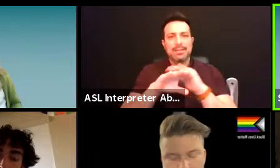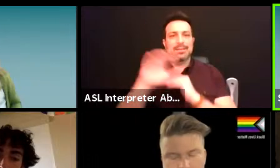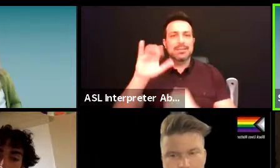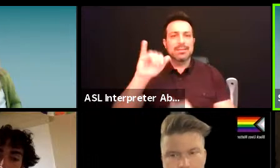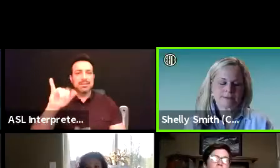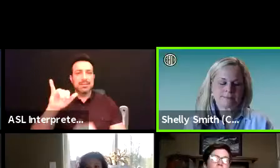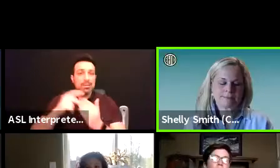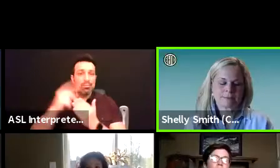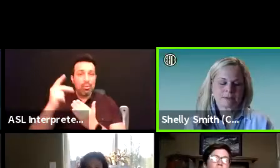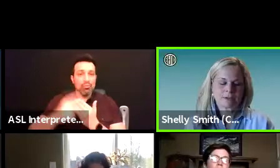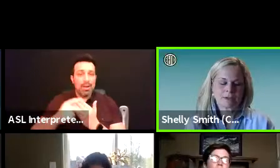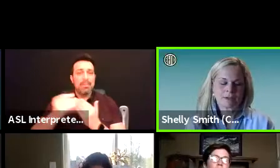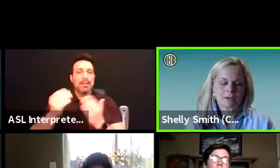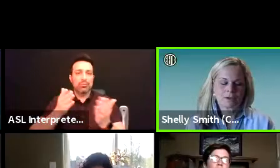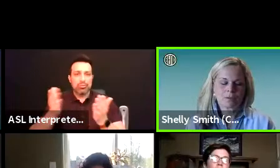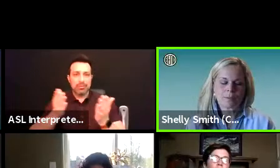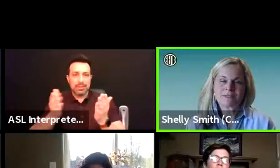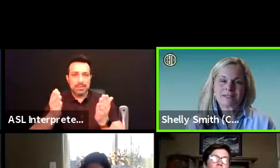programs and services,